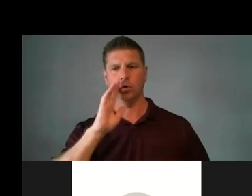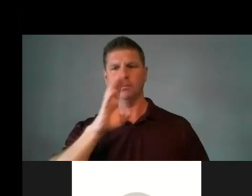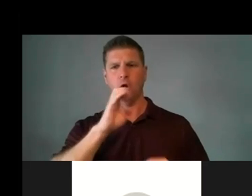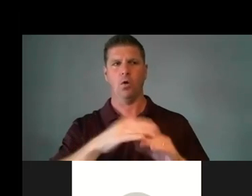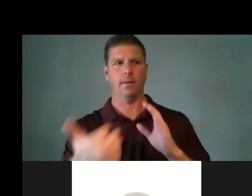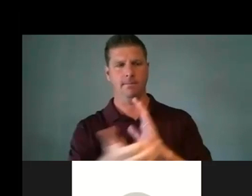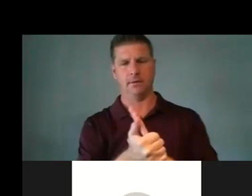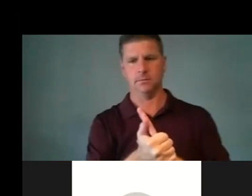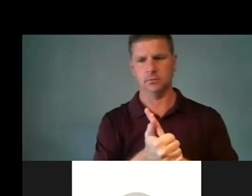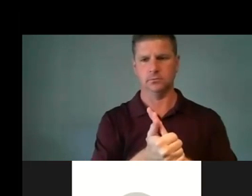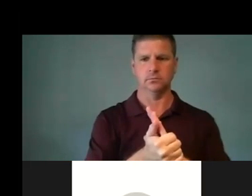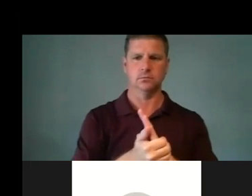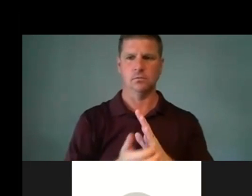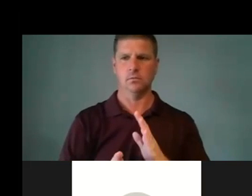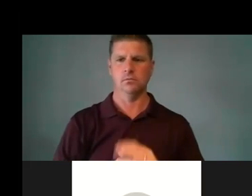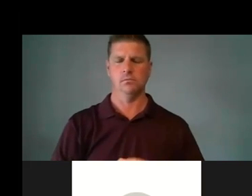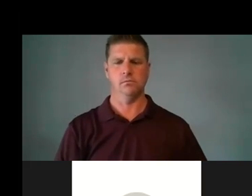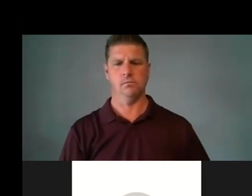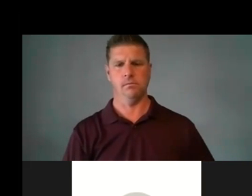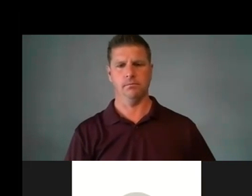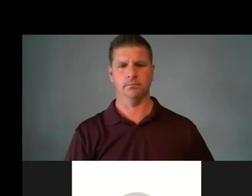moment. Yeah. Sorry, Chair.